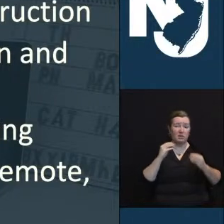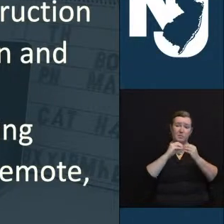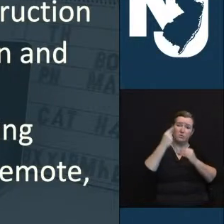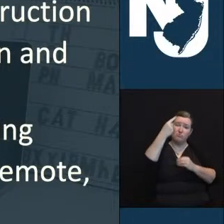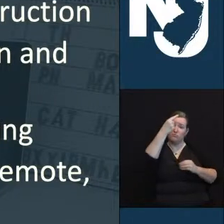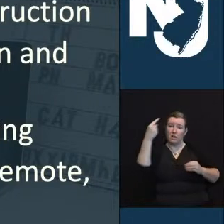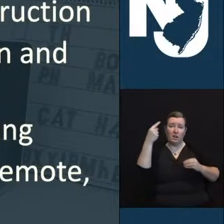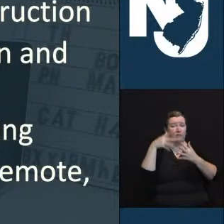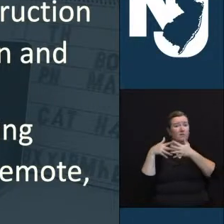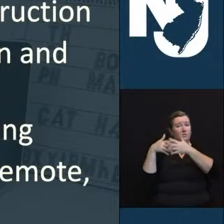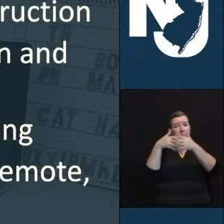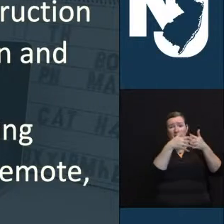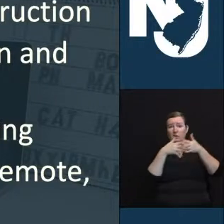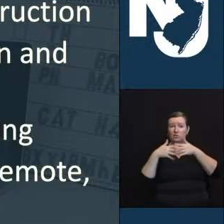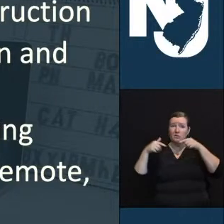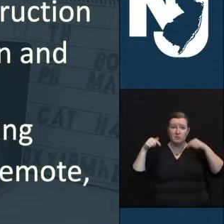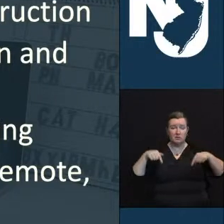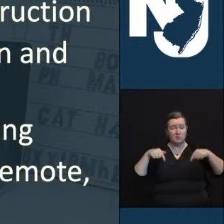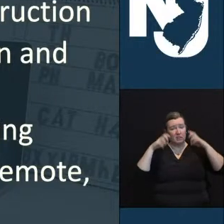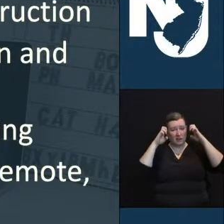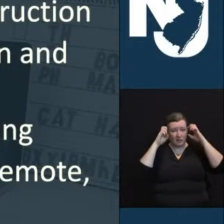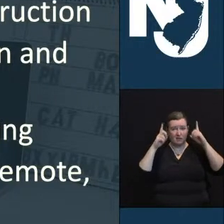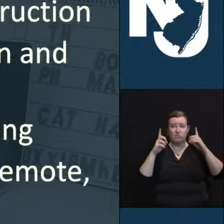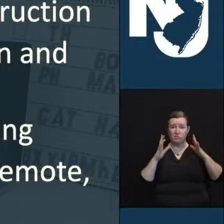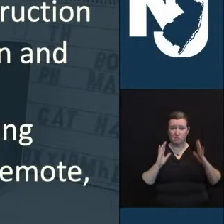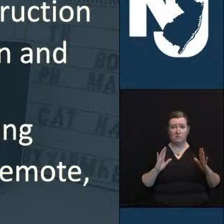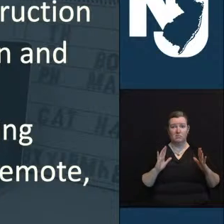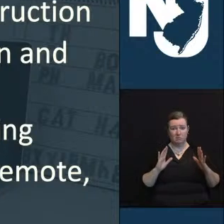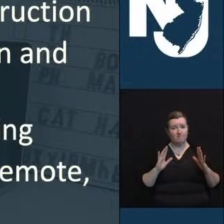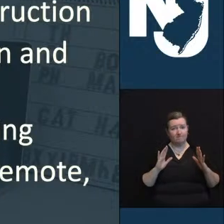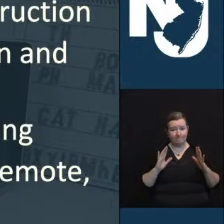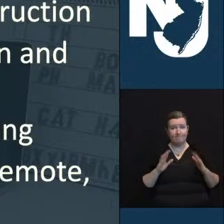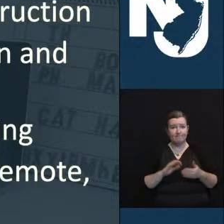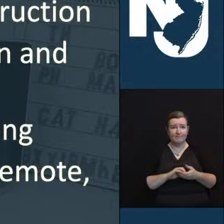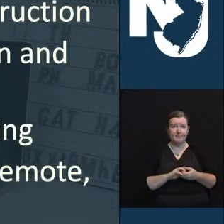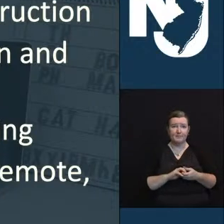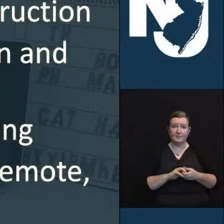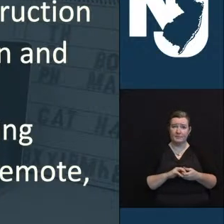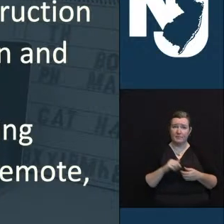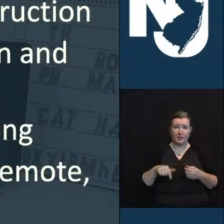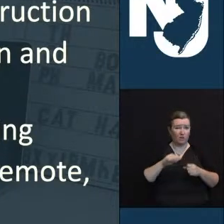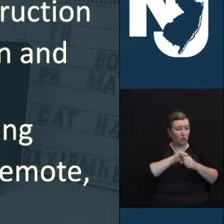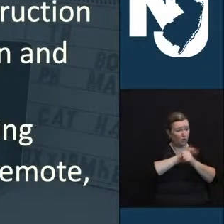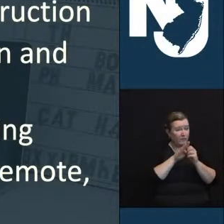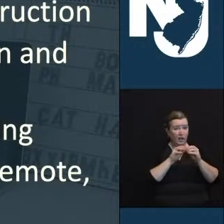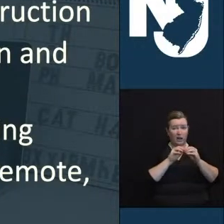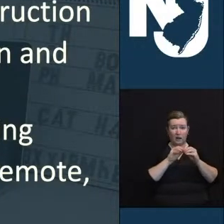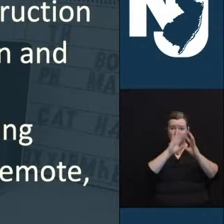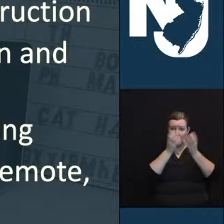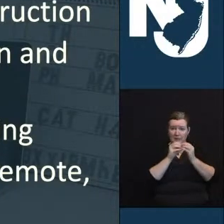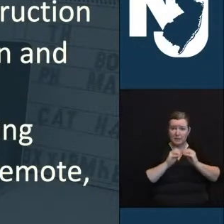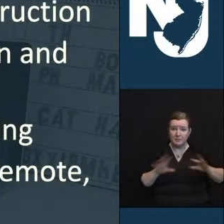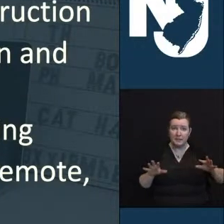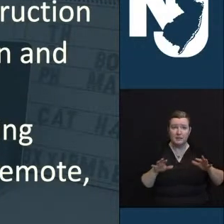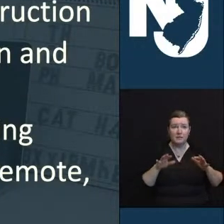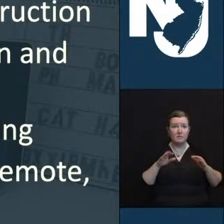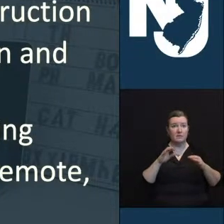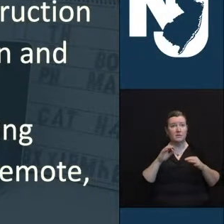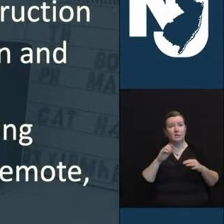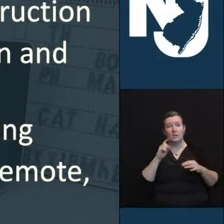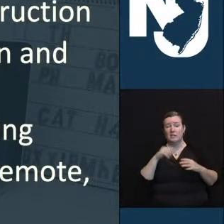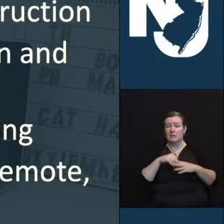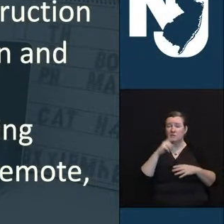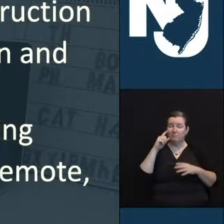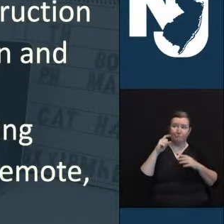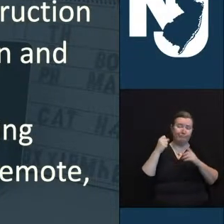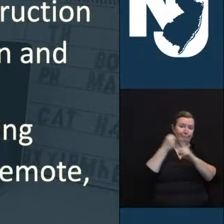in the midst of a pandemic that is a once in a century, if not longer, phenomenon. And we have to keep in mind the